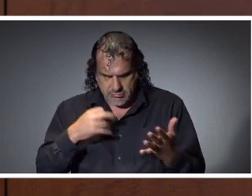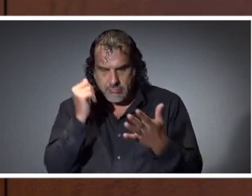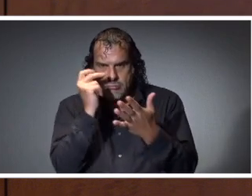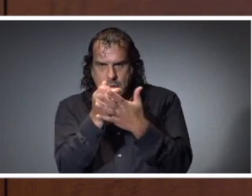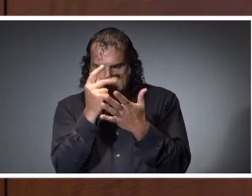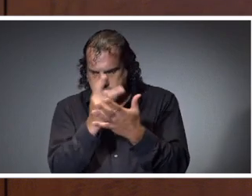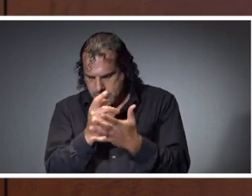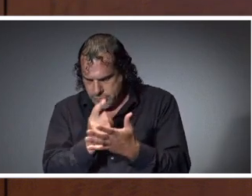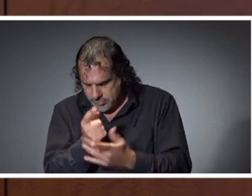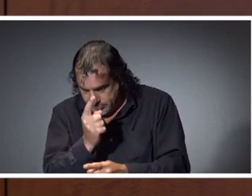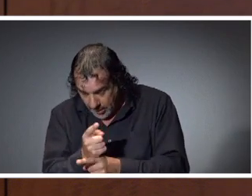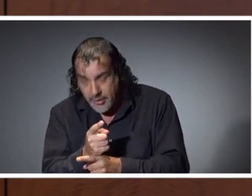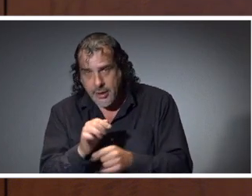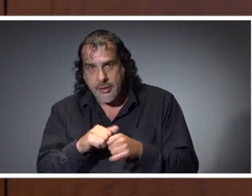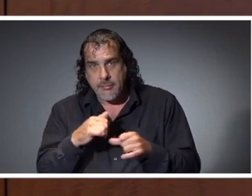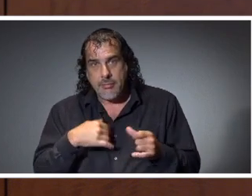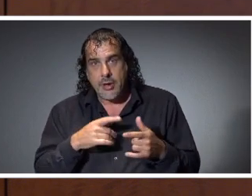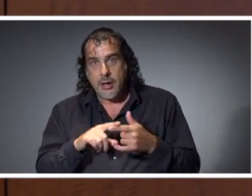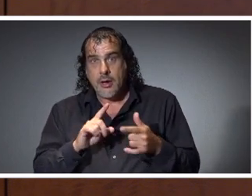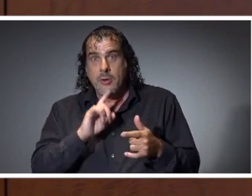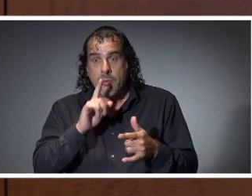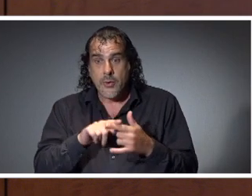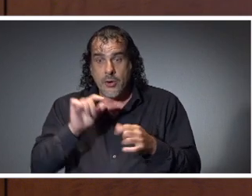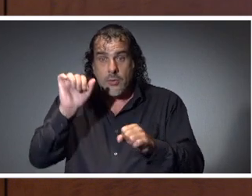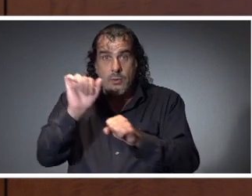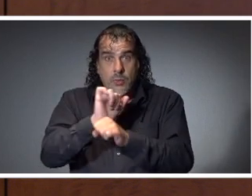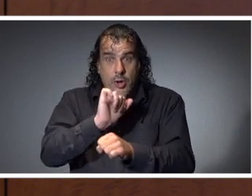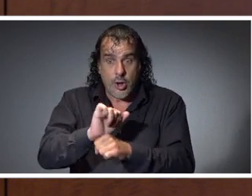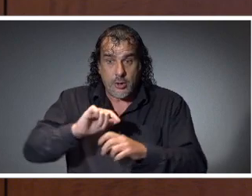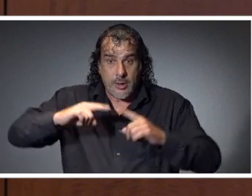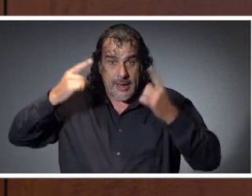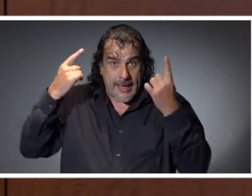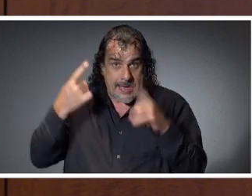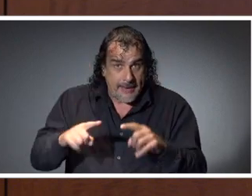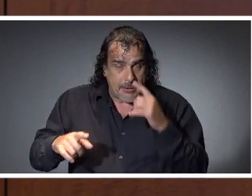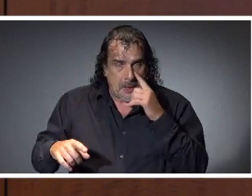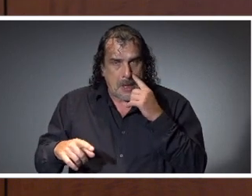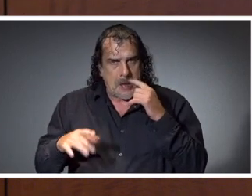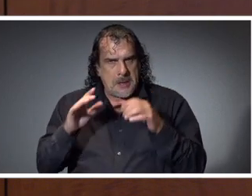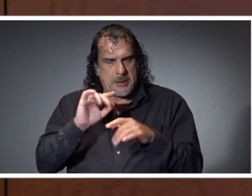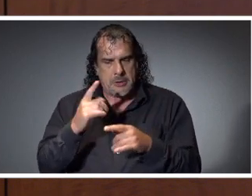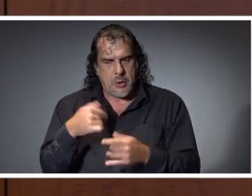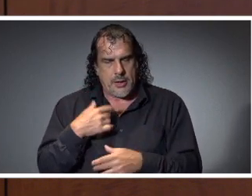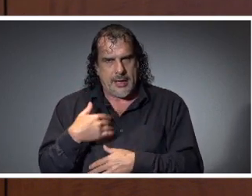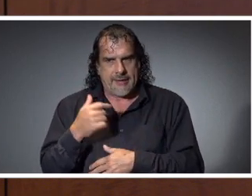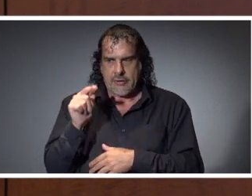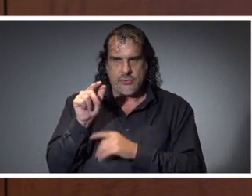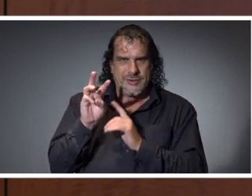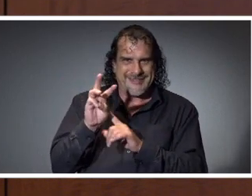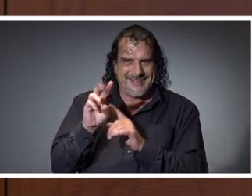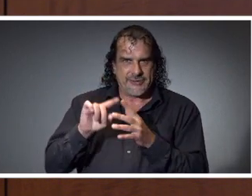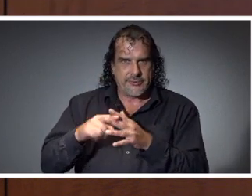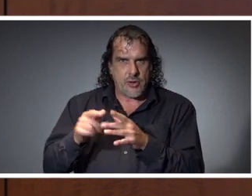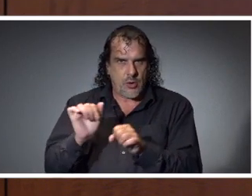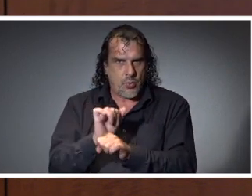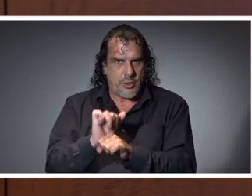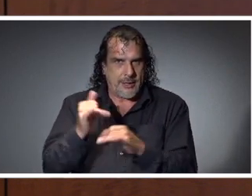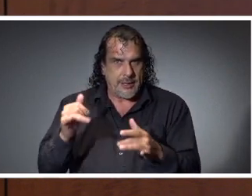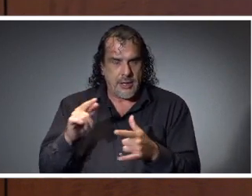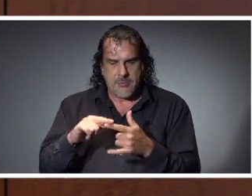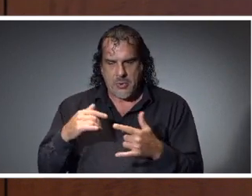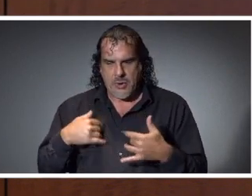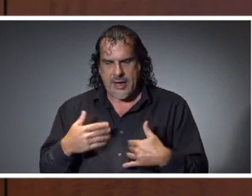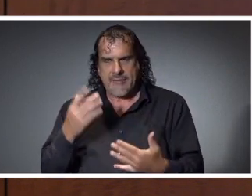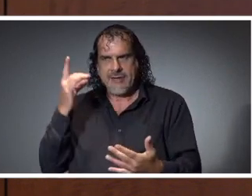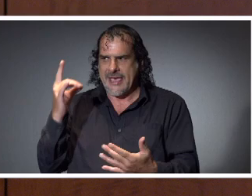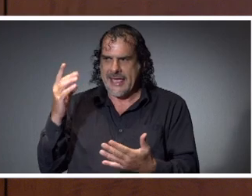applicant itself, but as far as actual work projects, we've only gotten about 26. The good news is we've gotten about $8 million